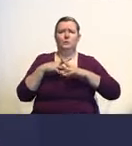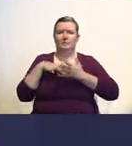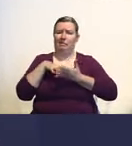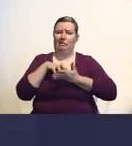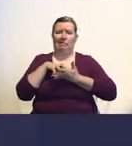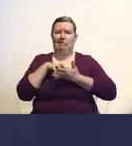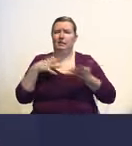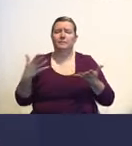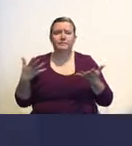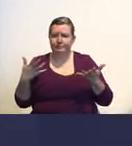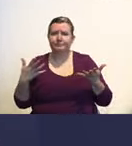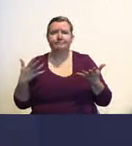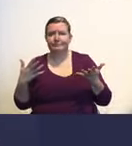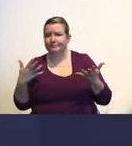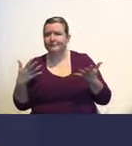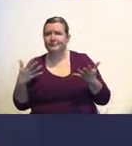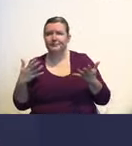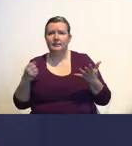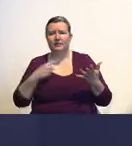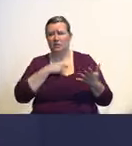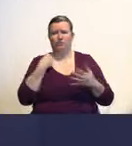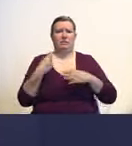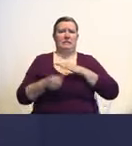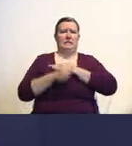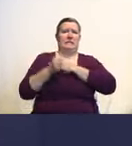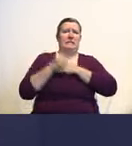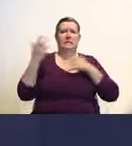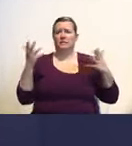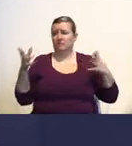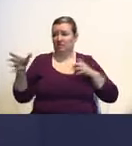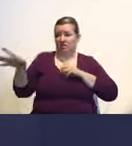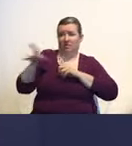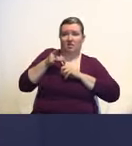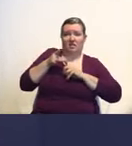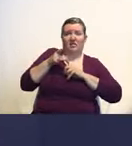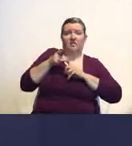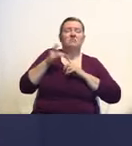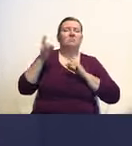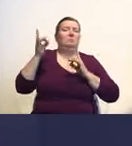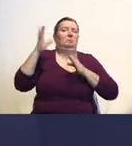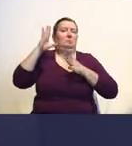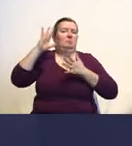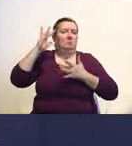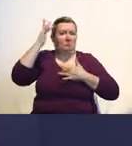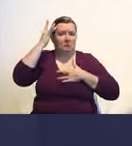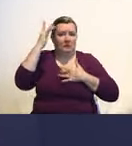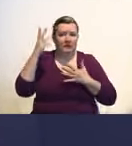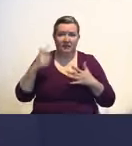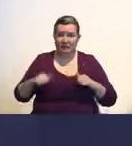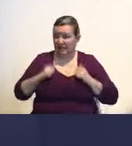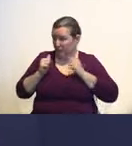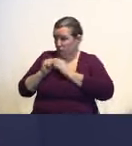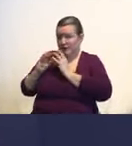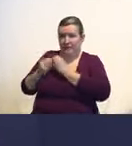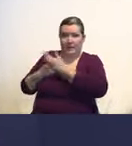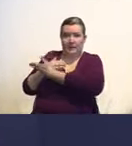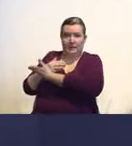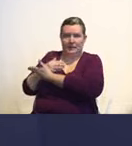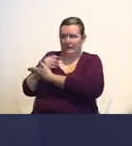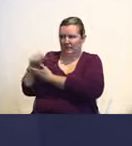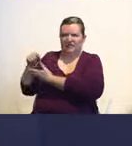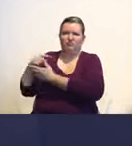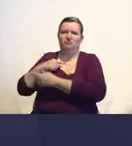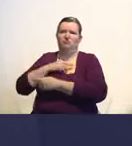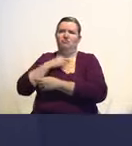for severe illness from COVID-19 or live with people that are at high risk,